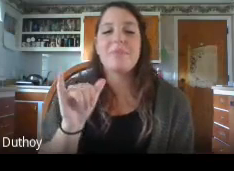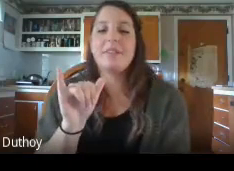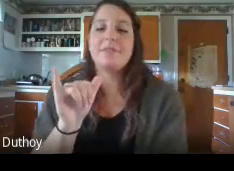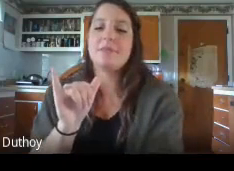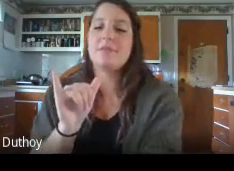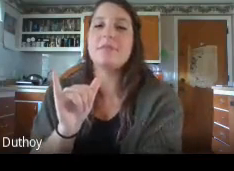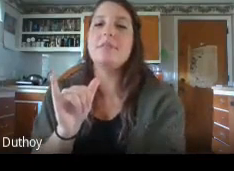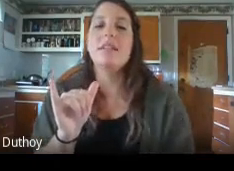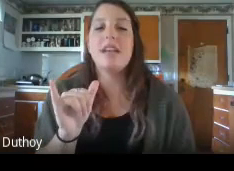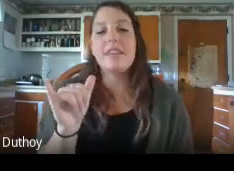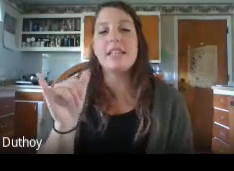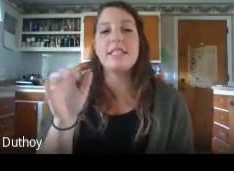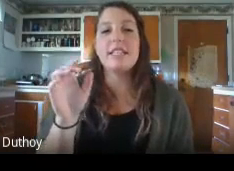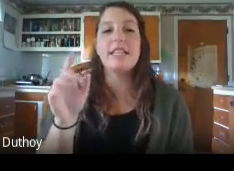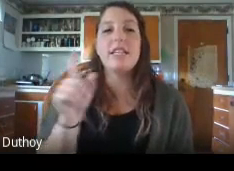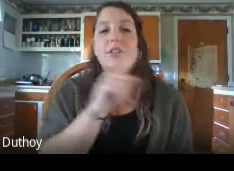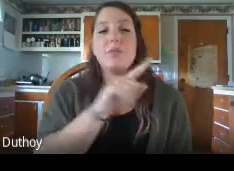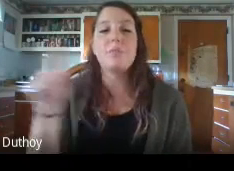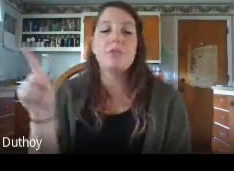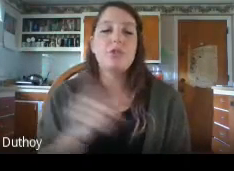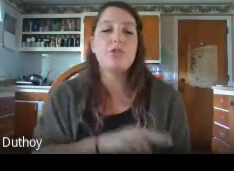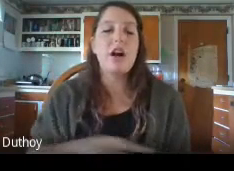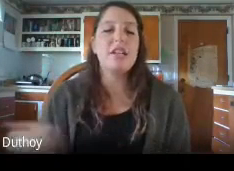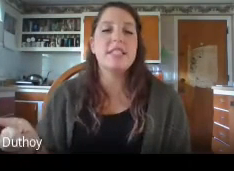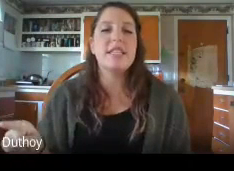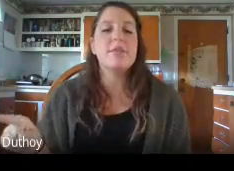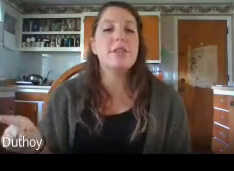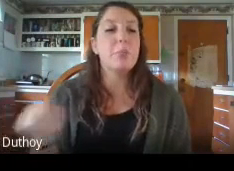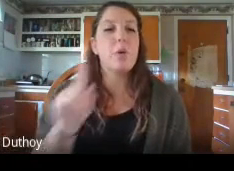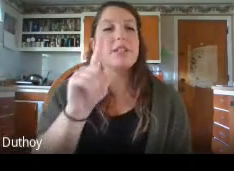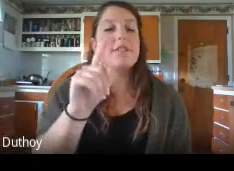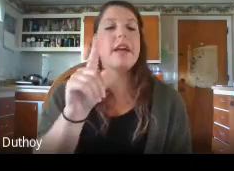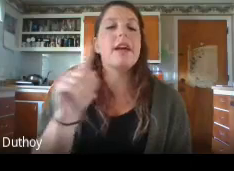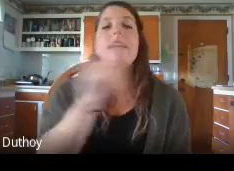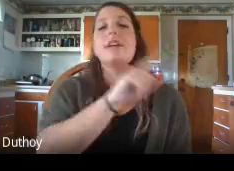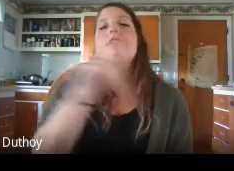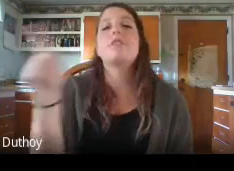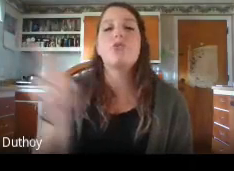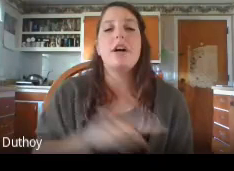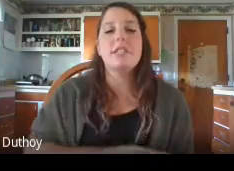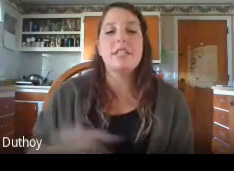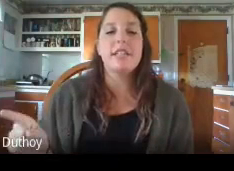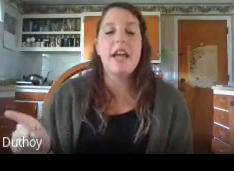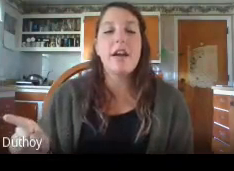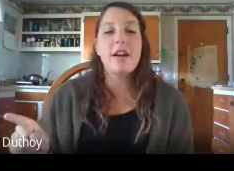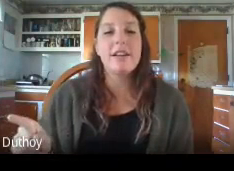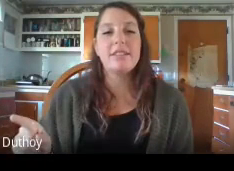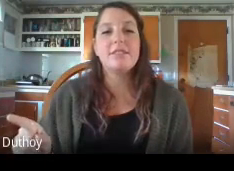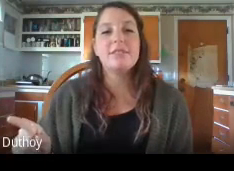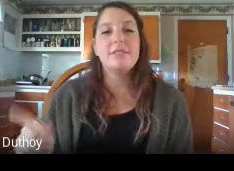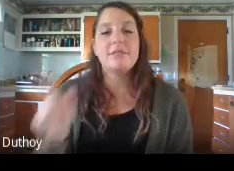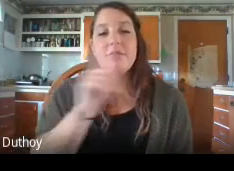Y. And then Z, you just draw a Z with your pointer finger. You draw a Z in the